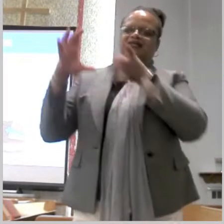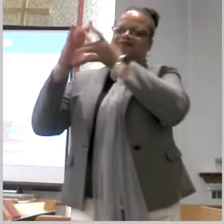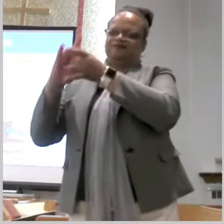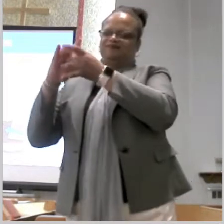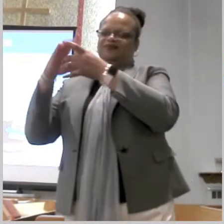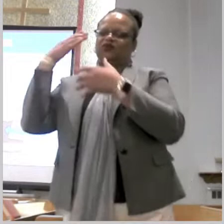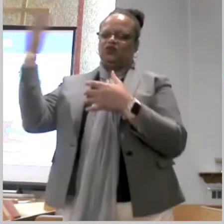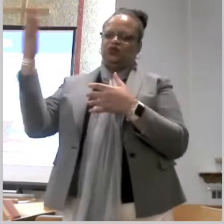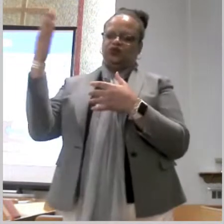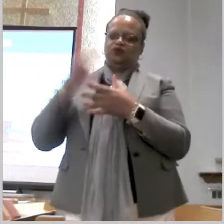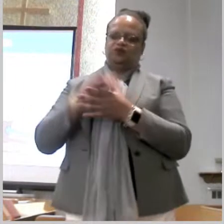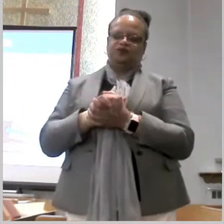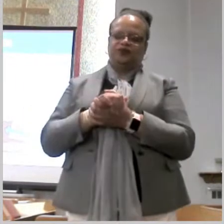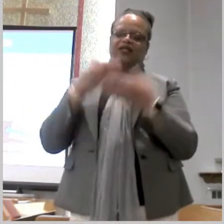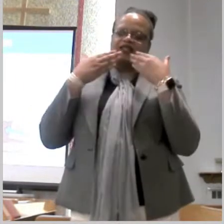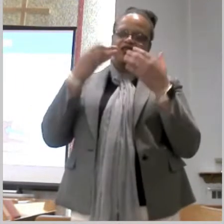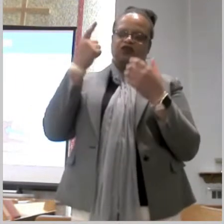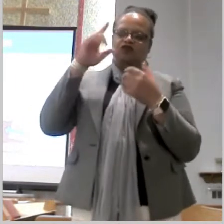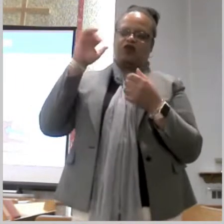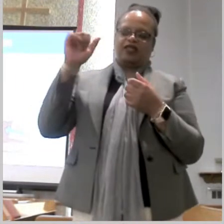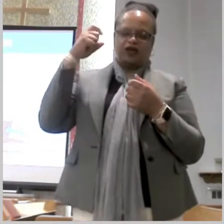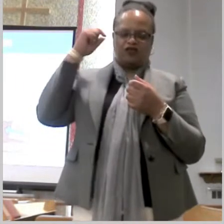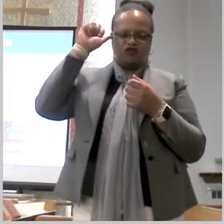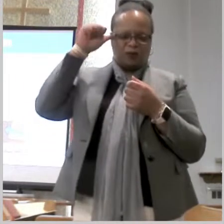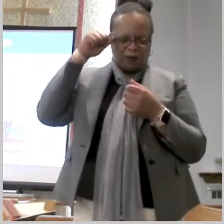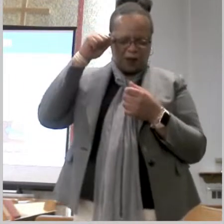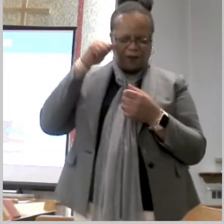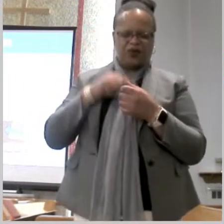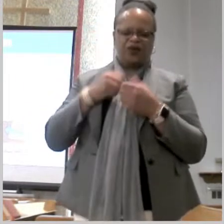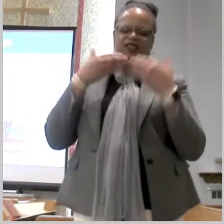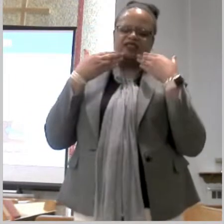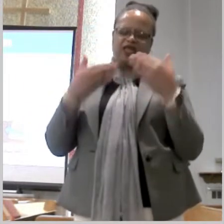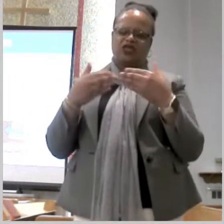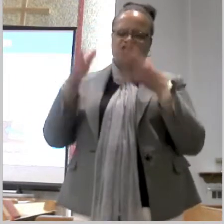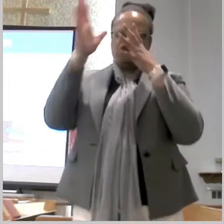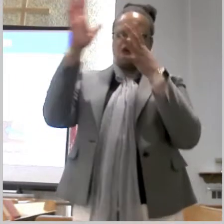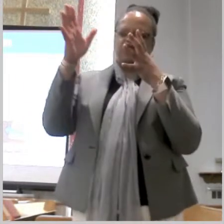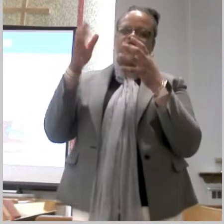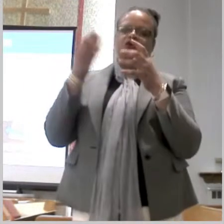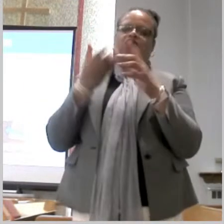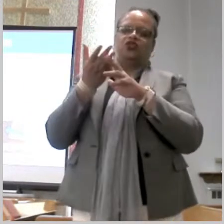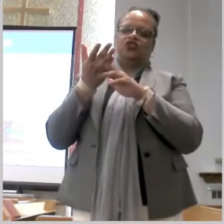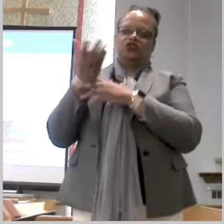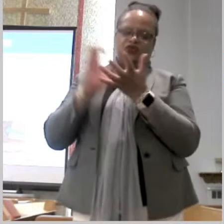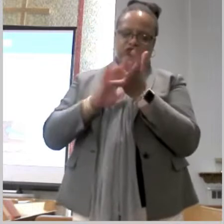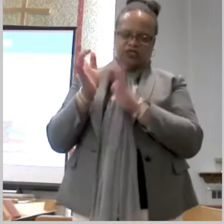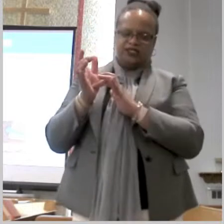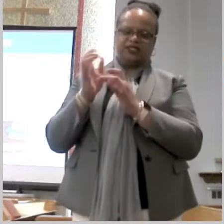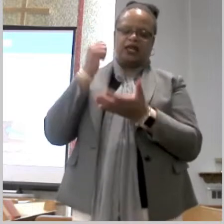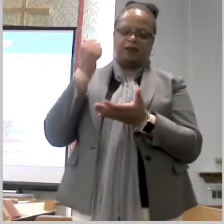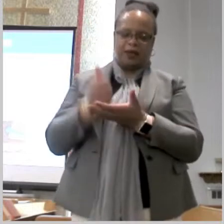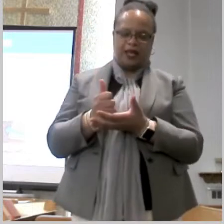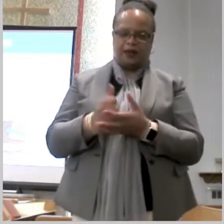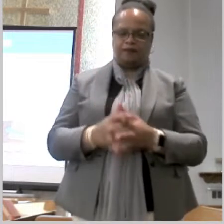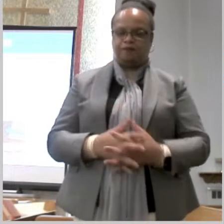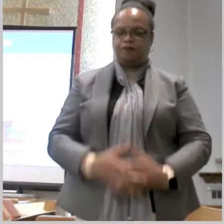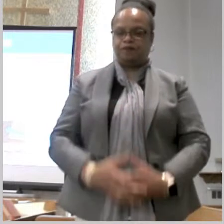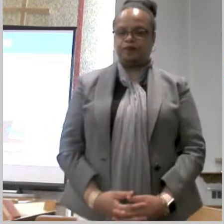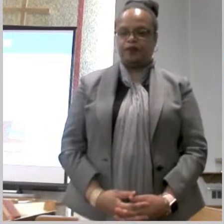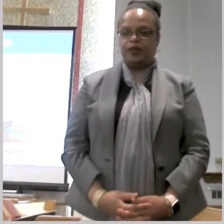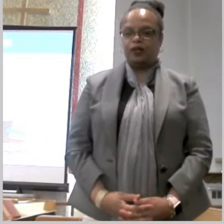much for that, that reminder. Again, thank you, Father God. In the name of your Son, Jesus, I thank you. Amen. Amen.